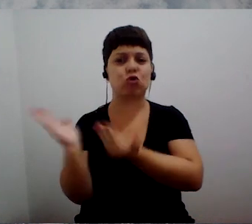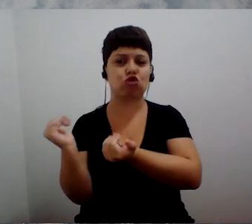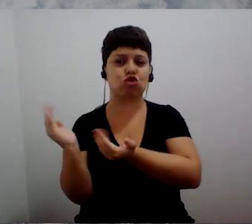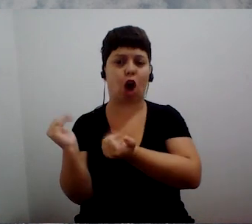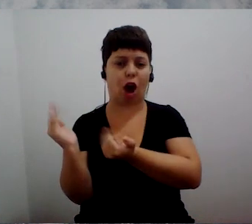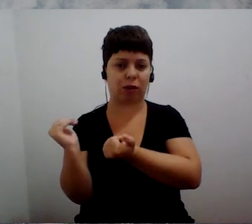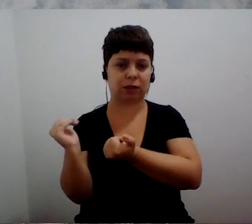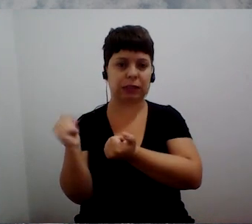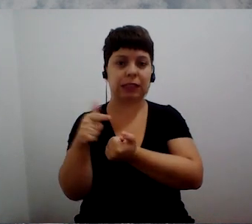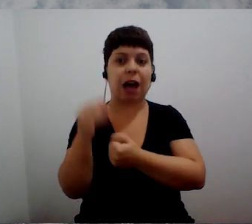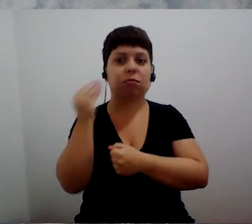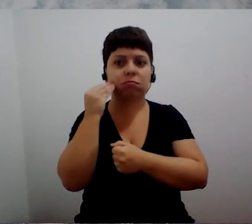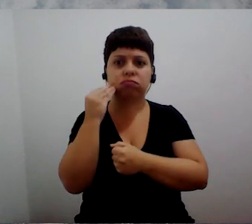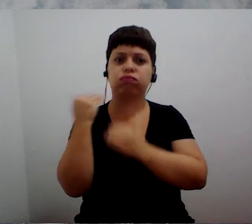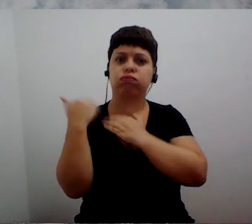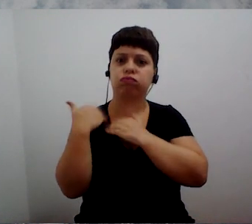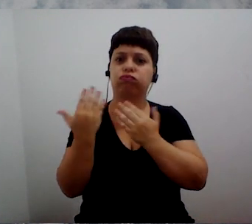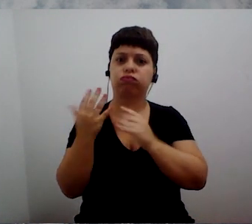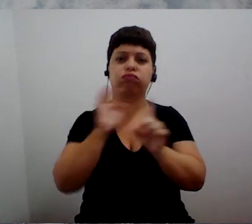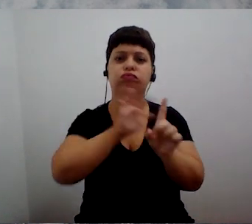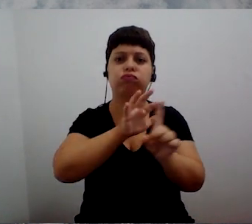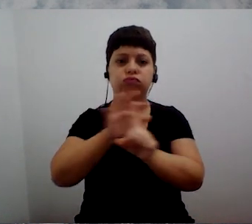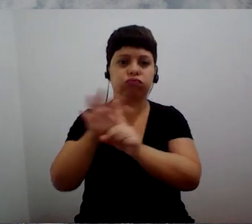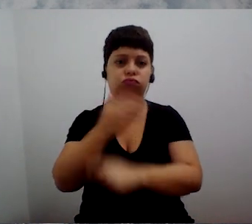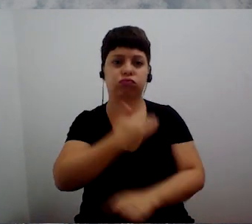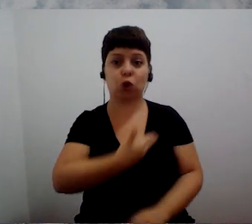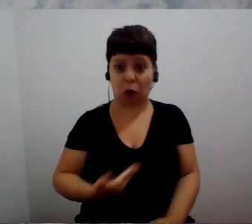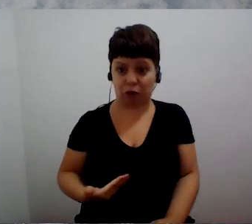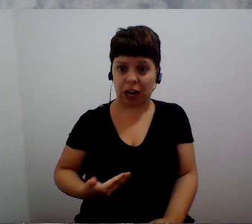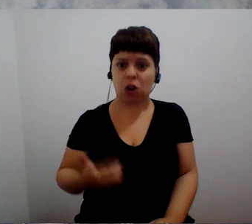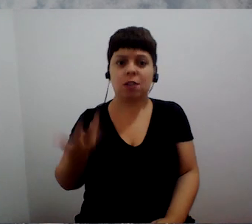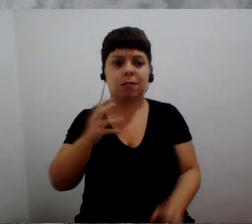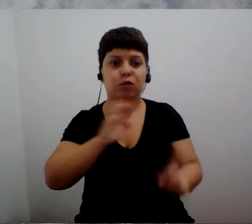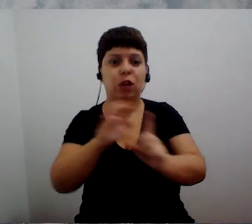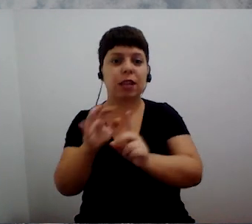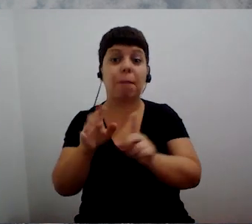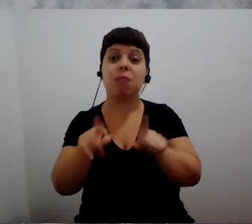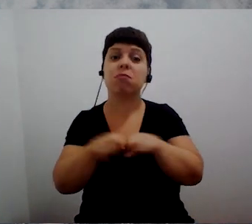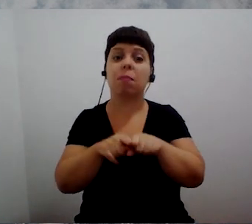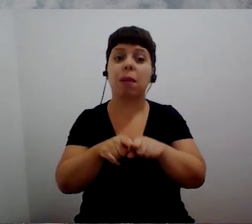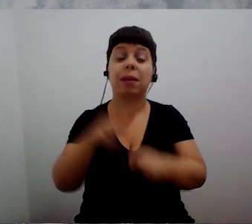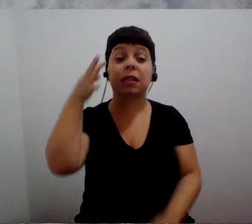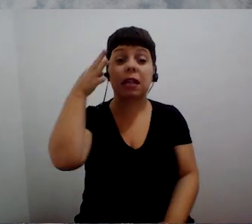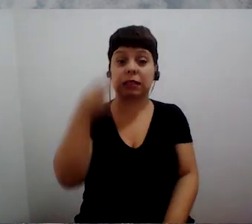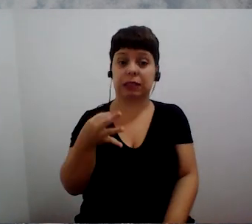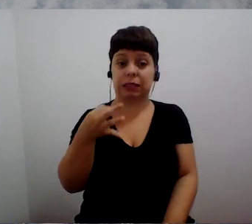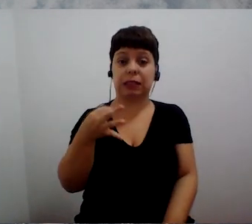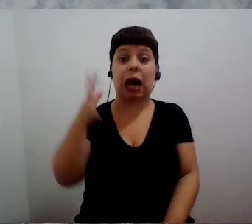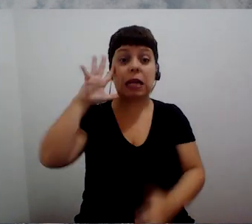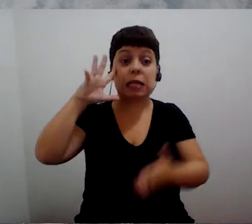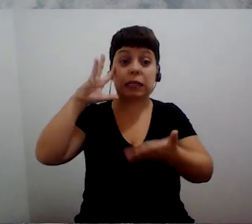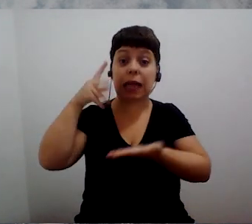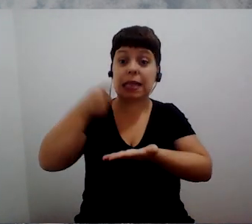and committed to influence the government's position ahead of the meeting, but also to make sure that the